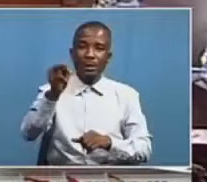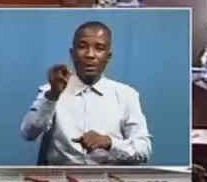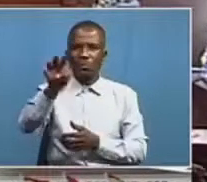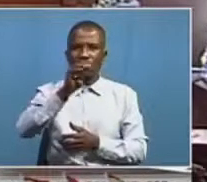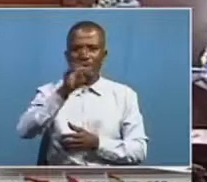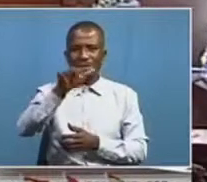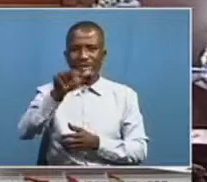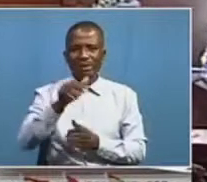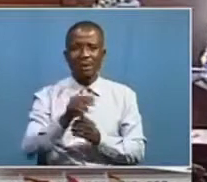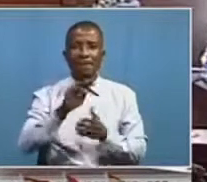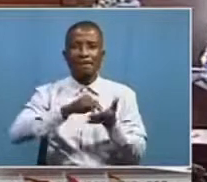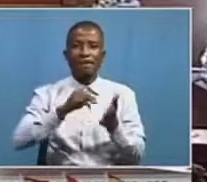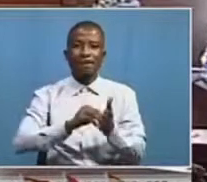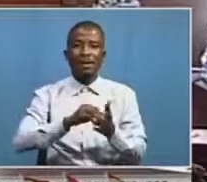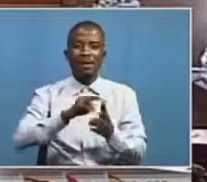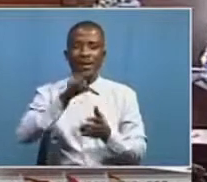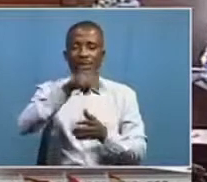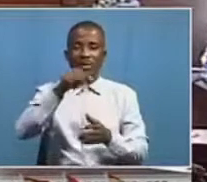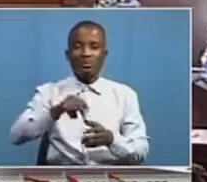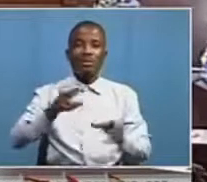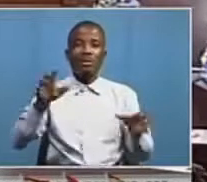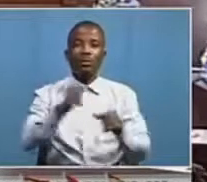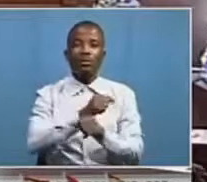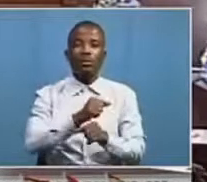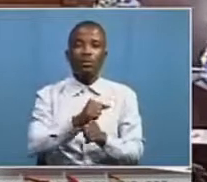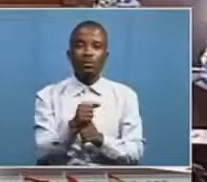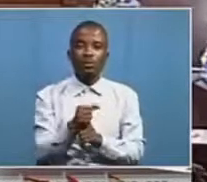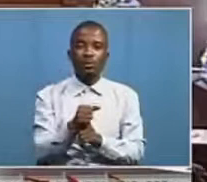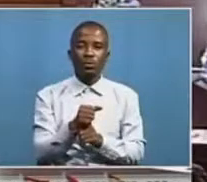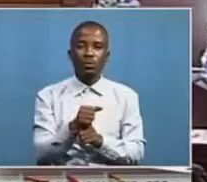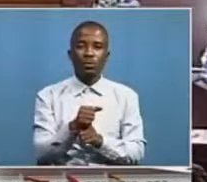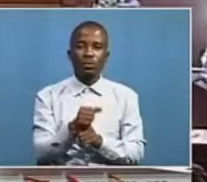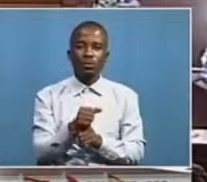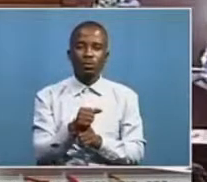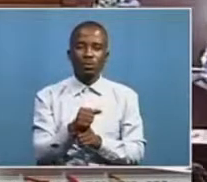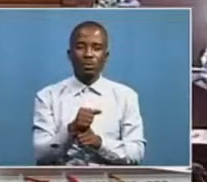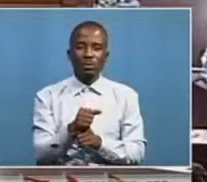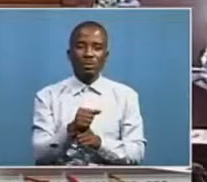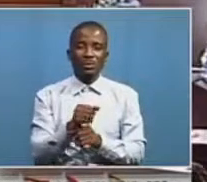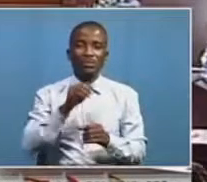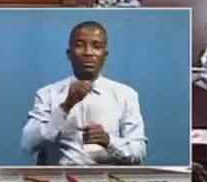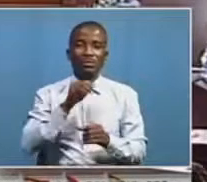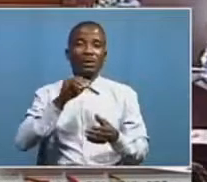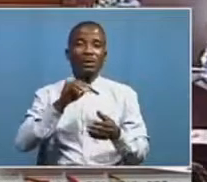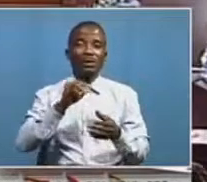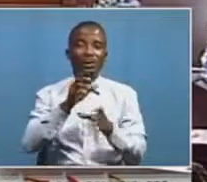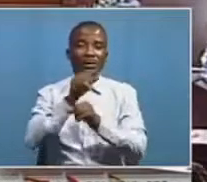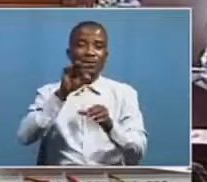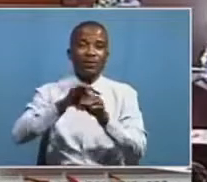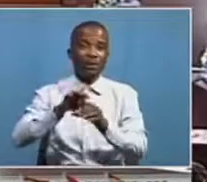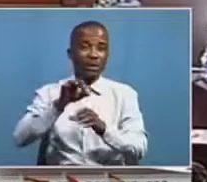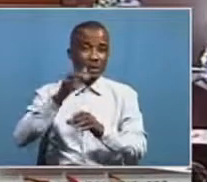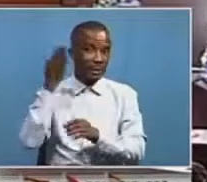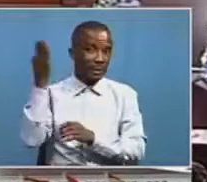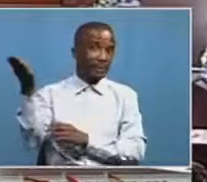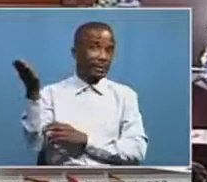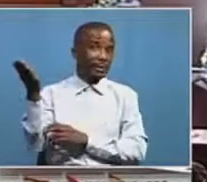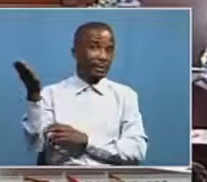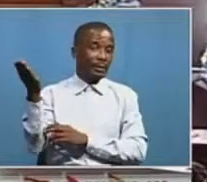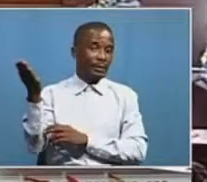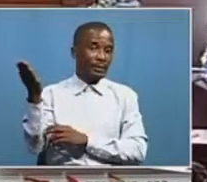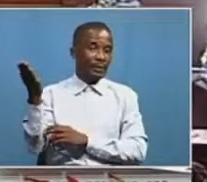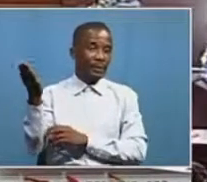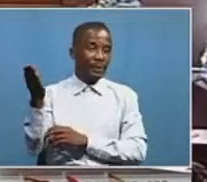6,730,413, meaning the second respondent obtained 0 votes in Techim-Mansard constituency. The second respondent